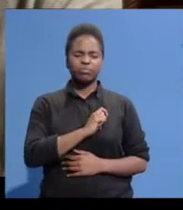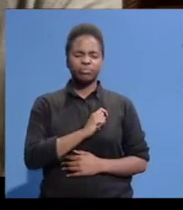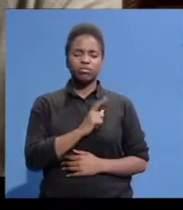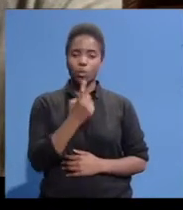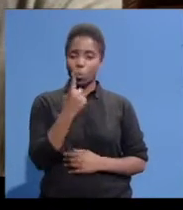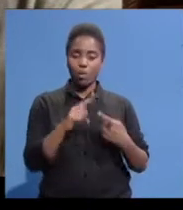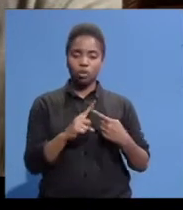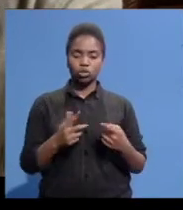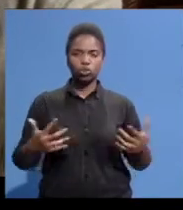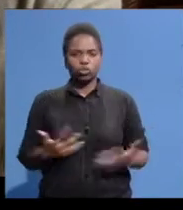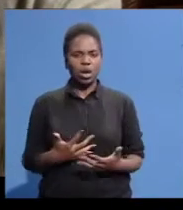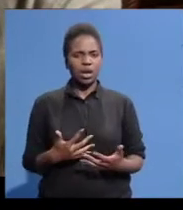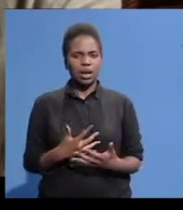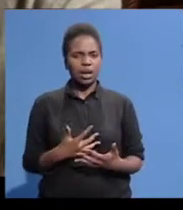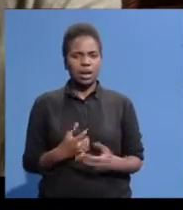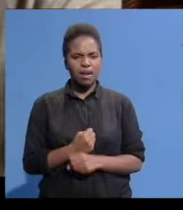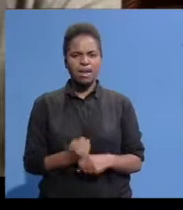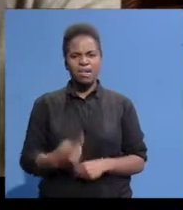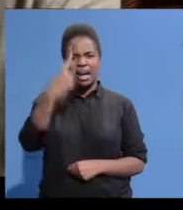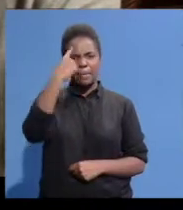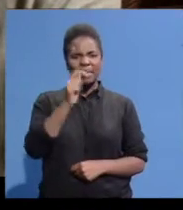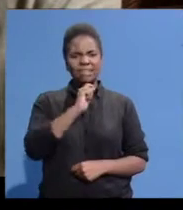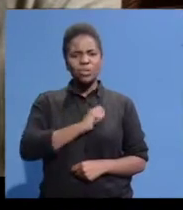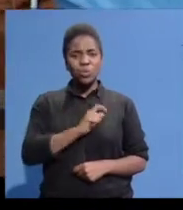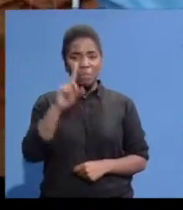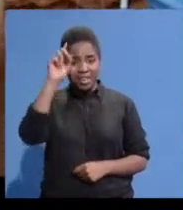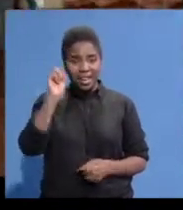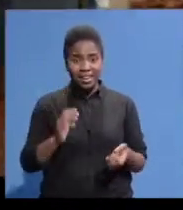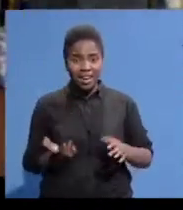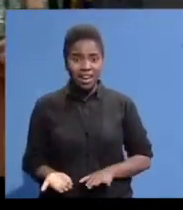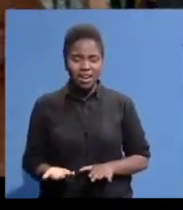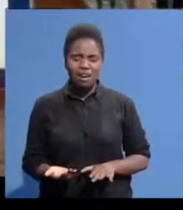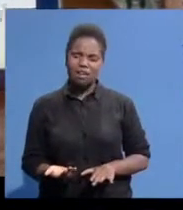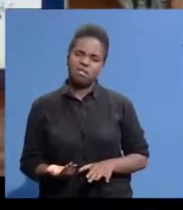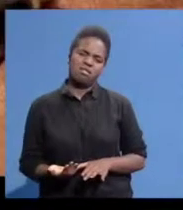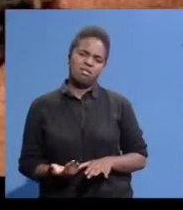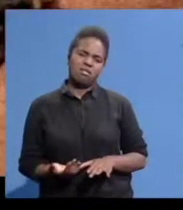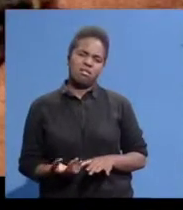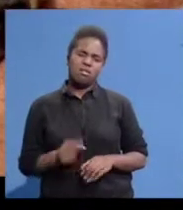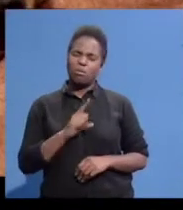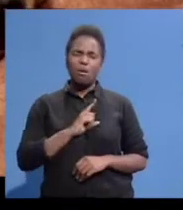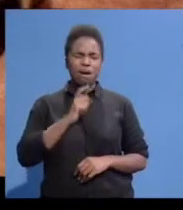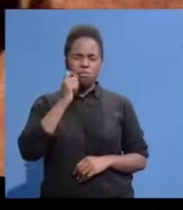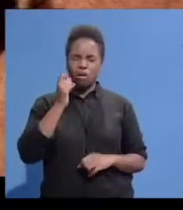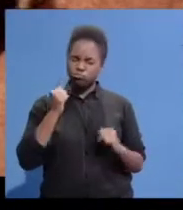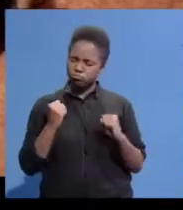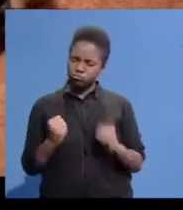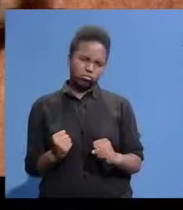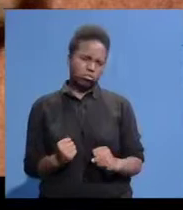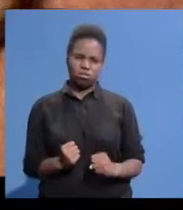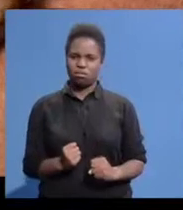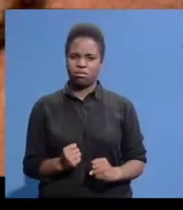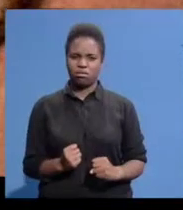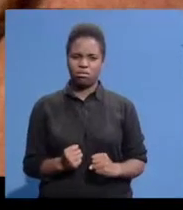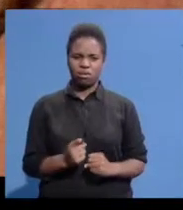shock because I couldn't believe it that he passed away, because Mandela was a very, very strong person. And he's not